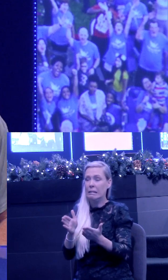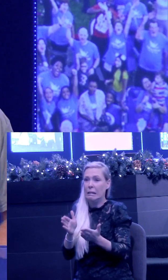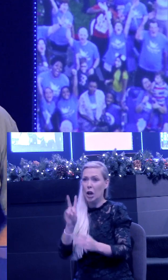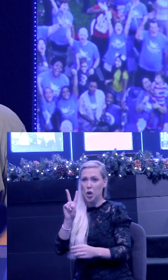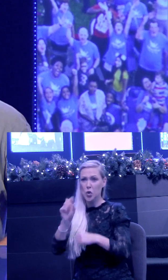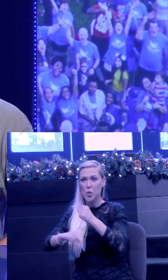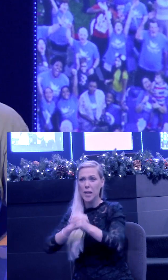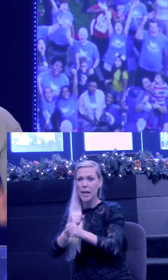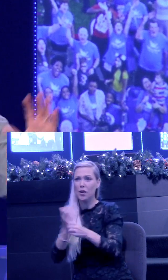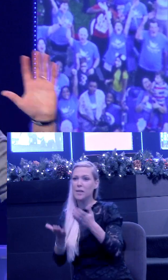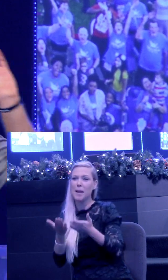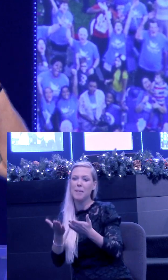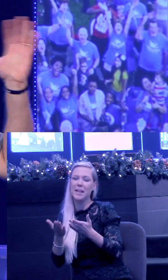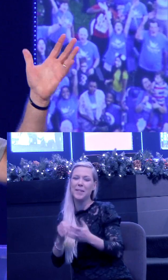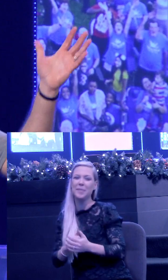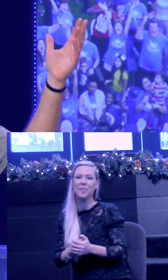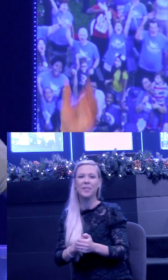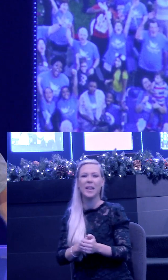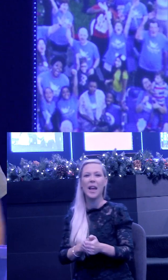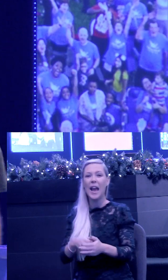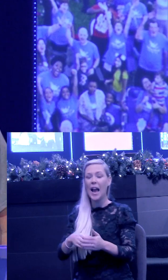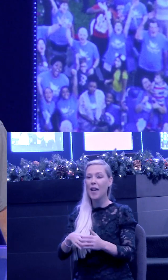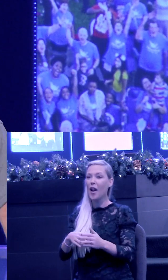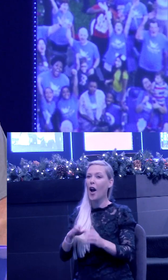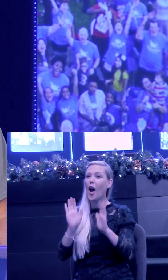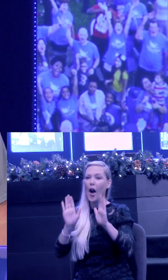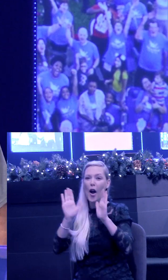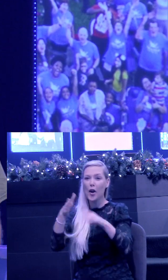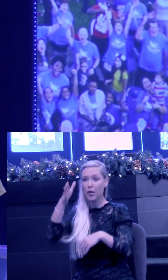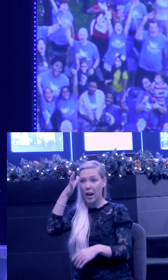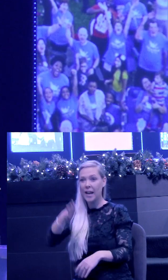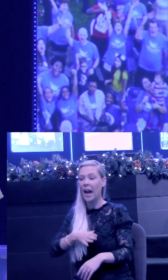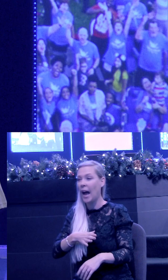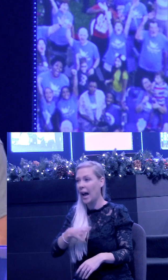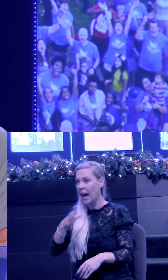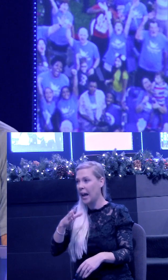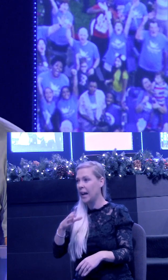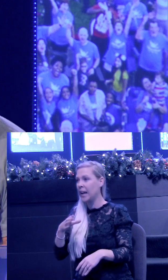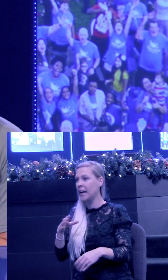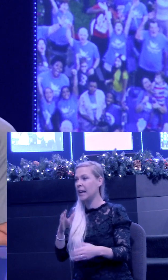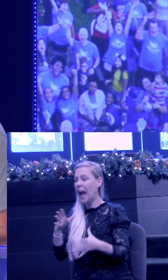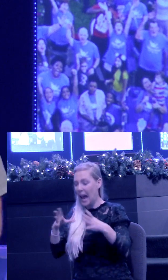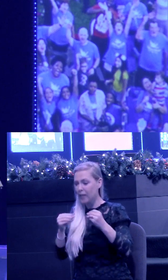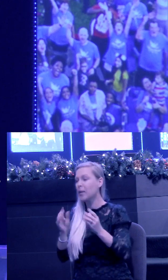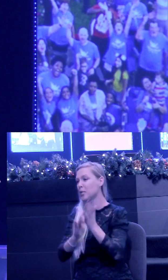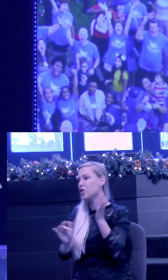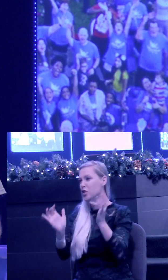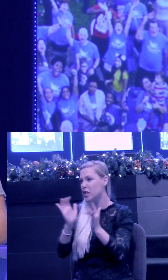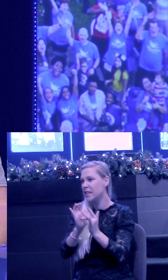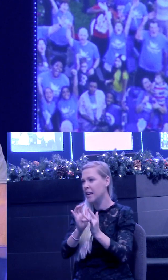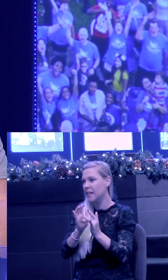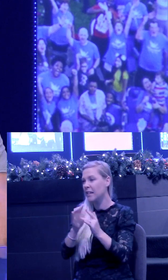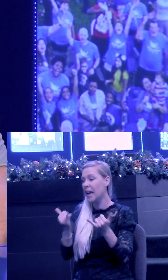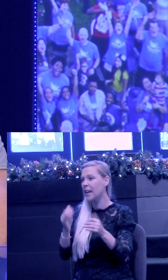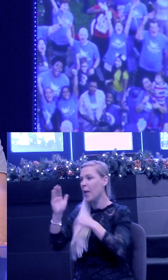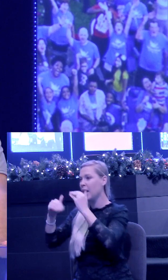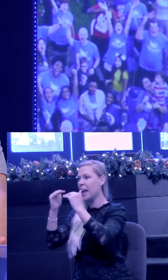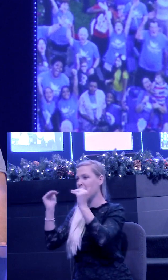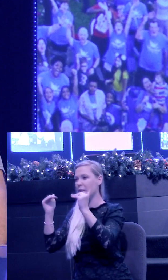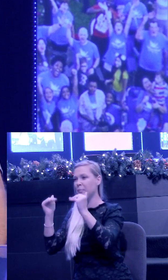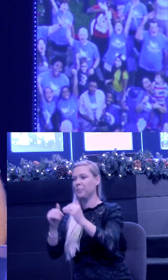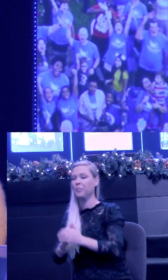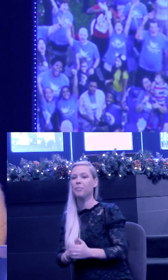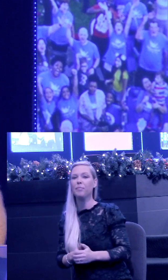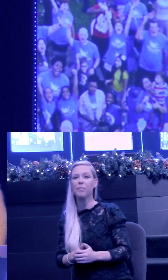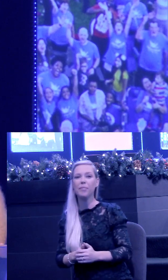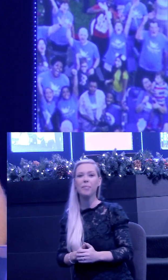I don't know. But he was a godly man, a believer. He said, Scott, I'm good. I got to heaven when I wanted to. So anyway, but just like my predecessors at